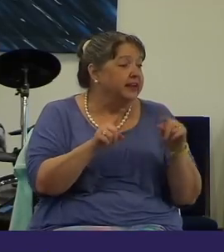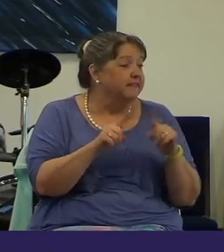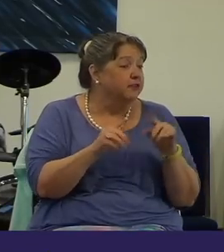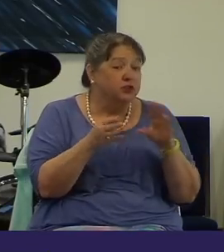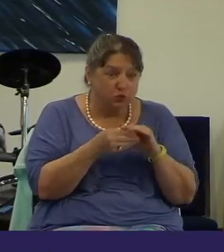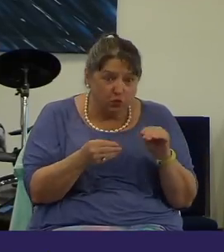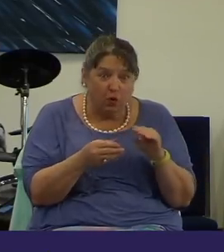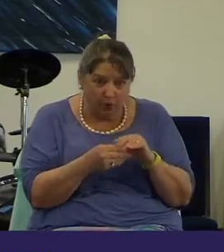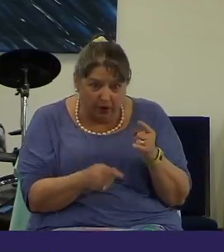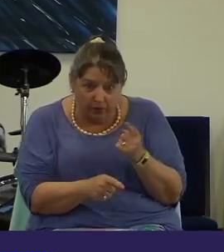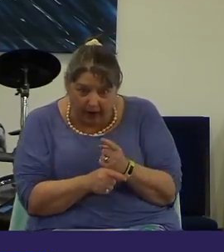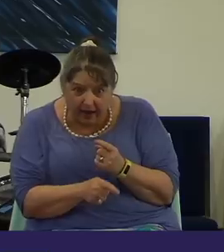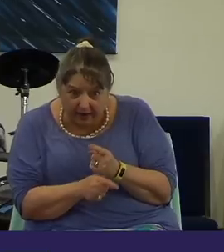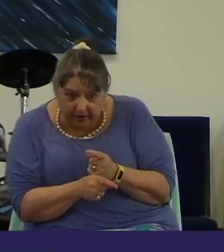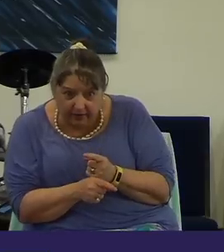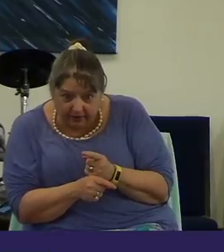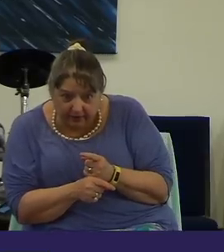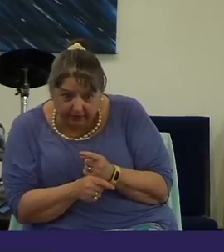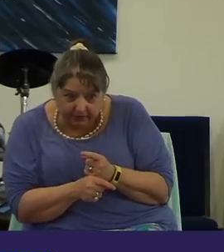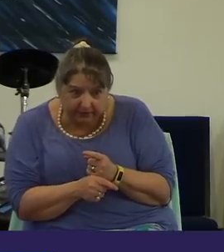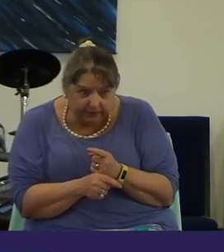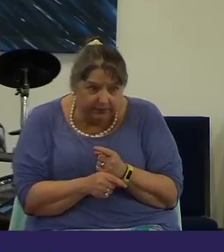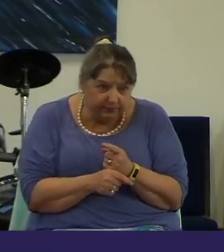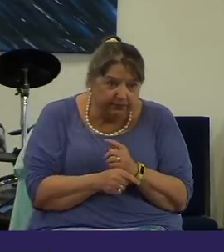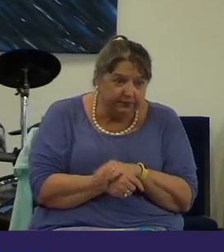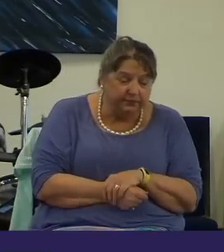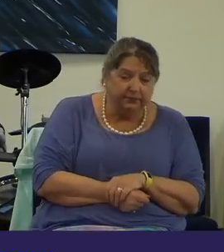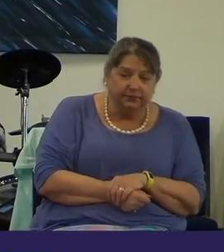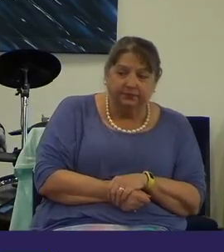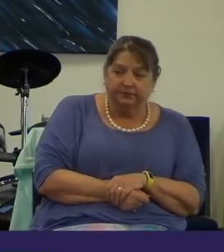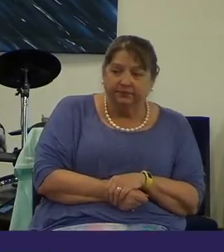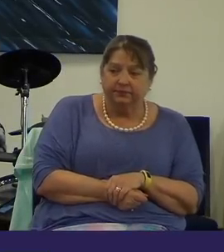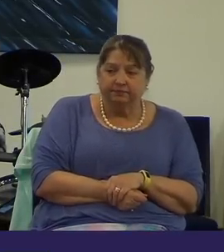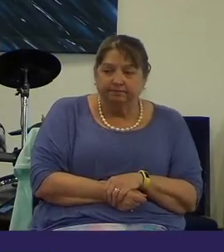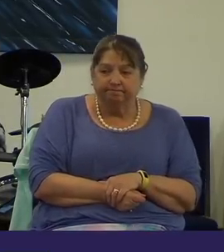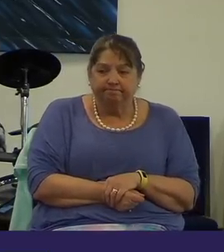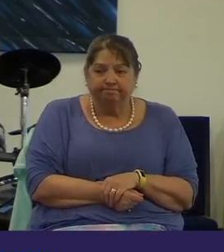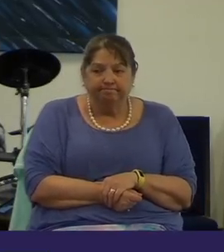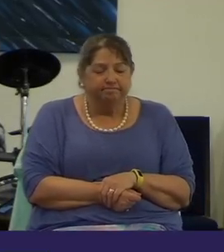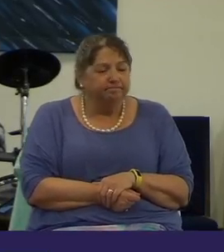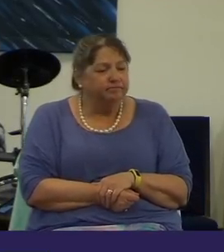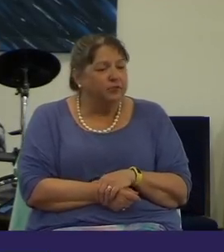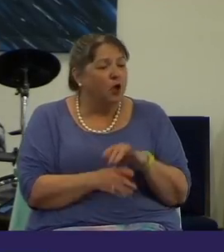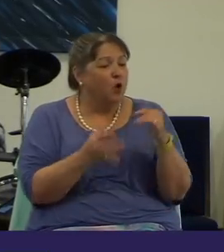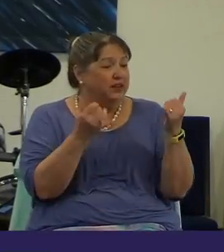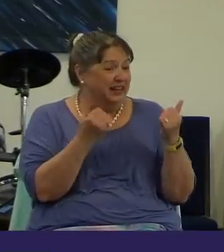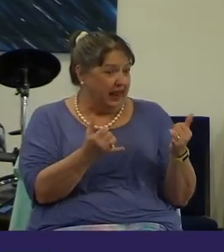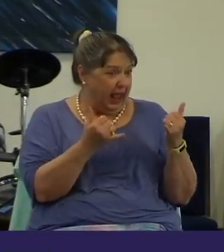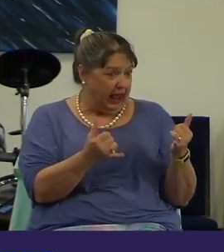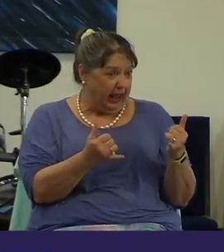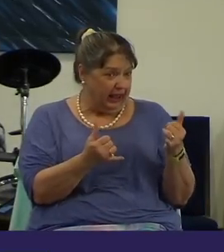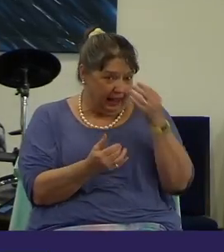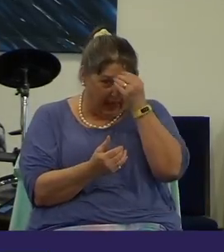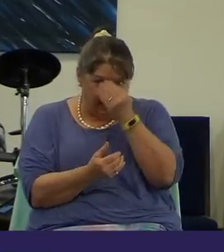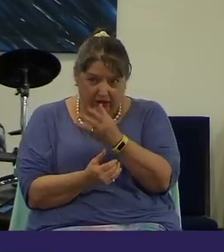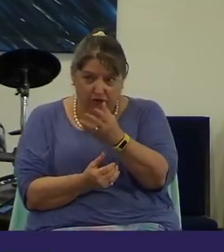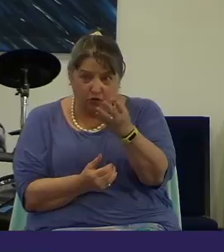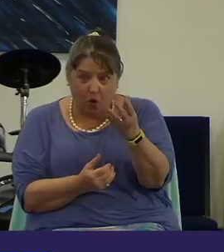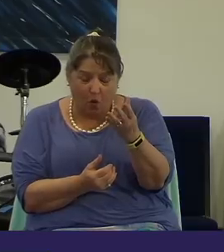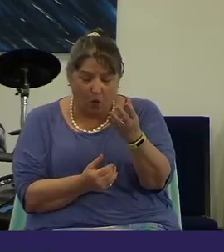Every garden has a story behind it. And so today I want to talk to you about